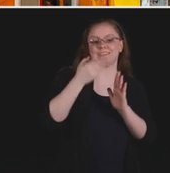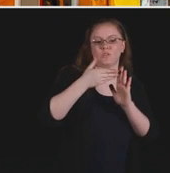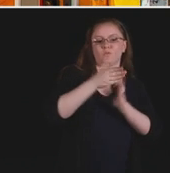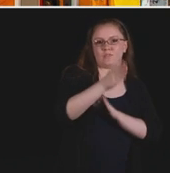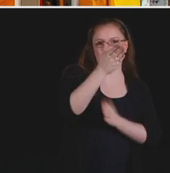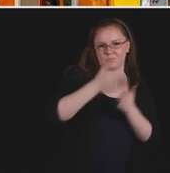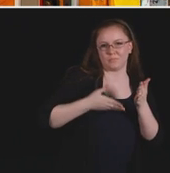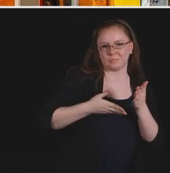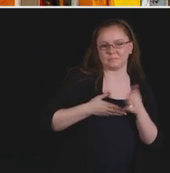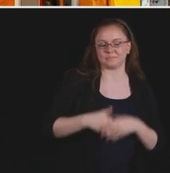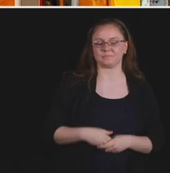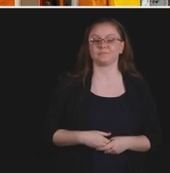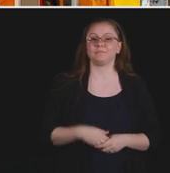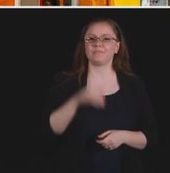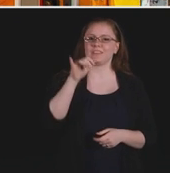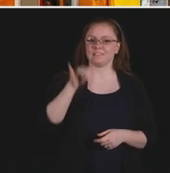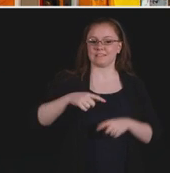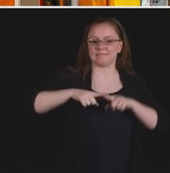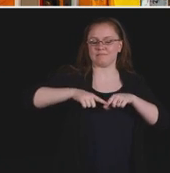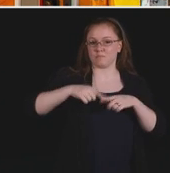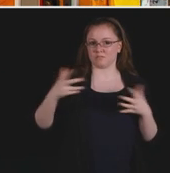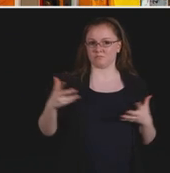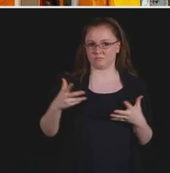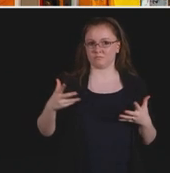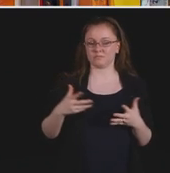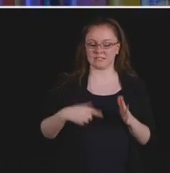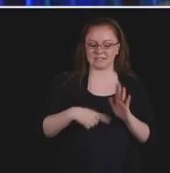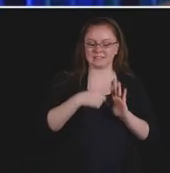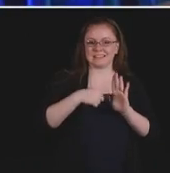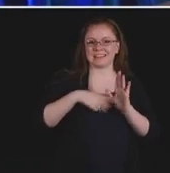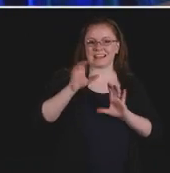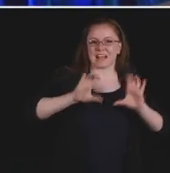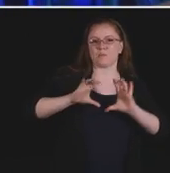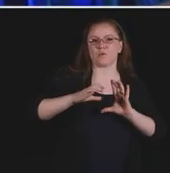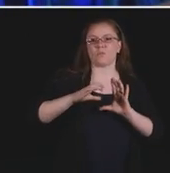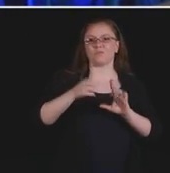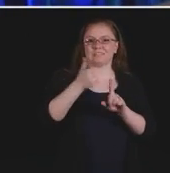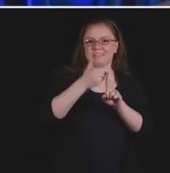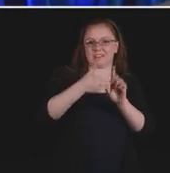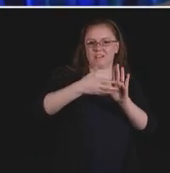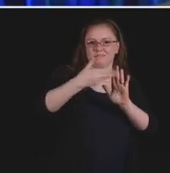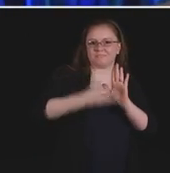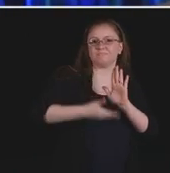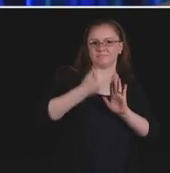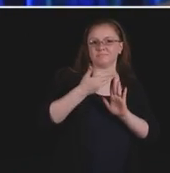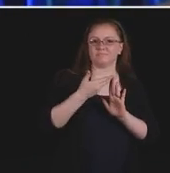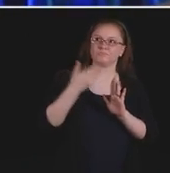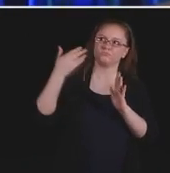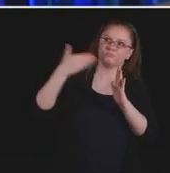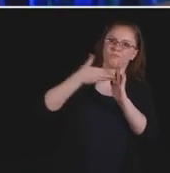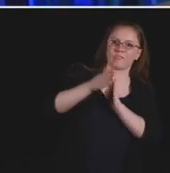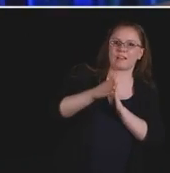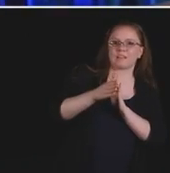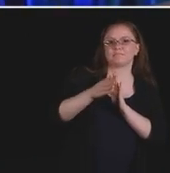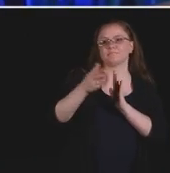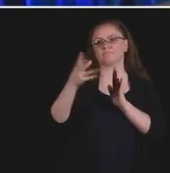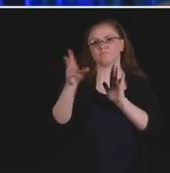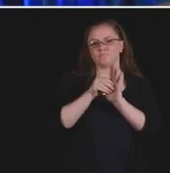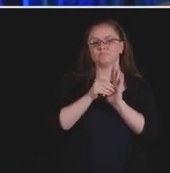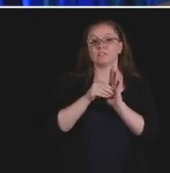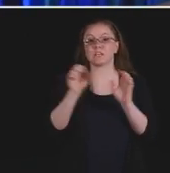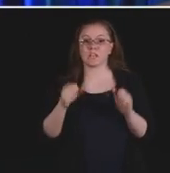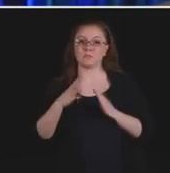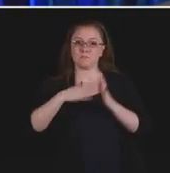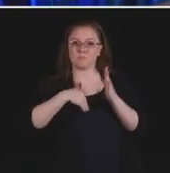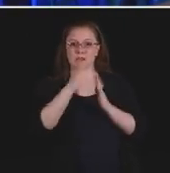depends on the chemical nature of the surface of the object. It can be a paint, for example. So